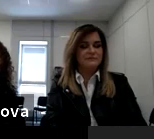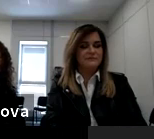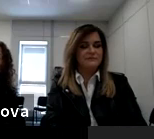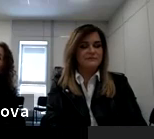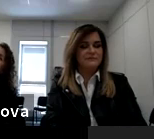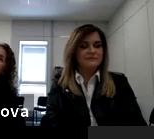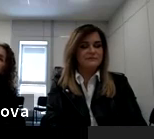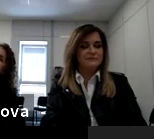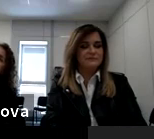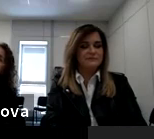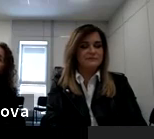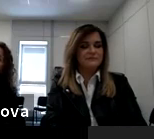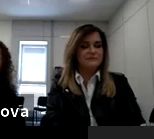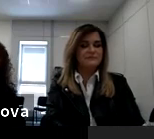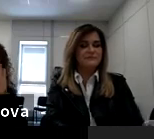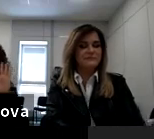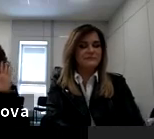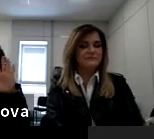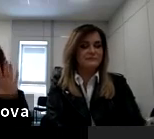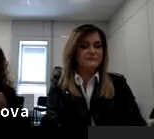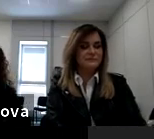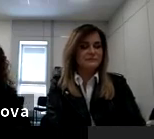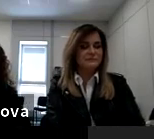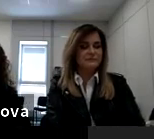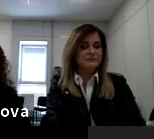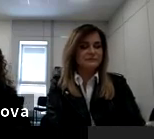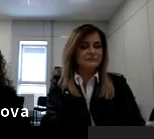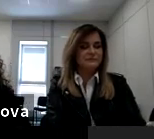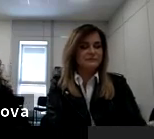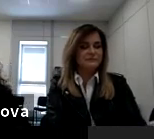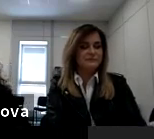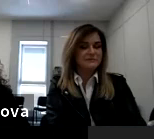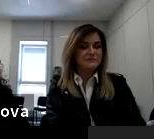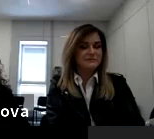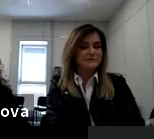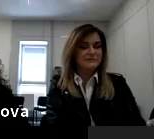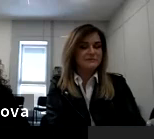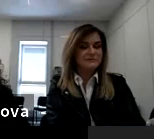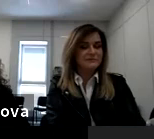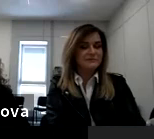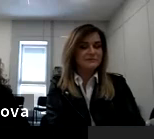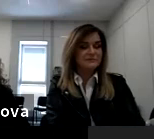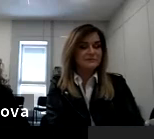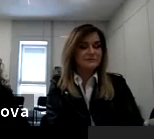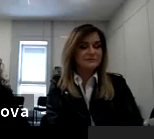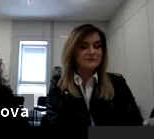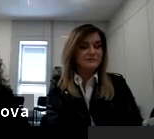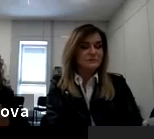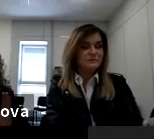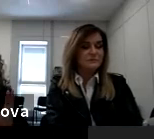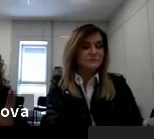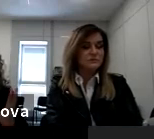on. You can use it for flood lighting directly, but not very big